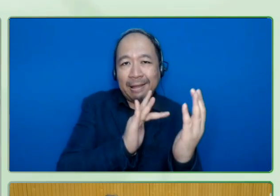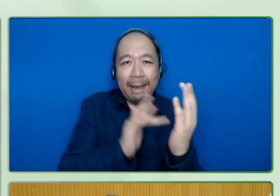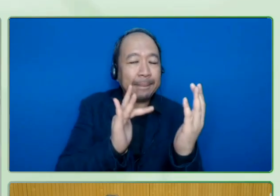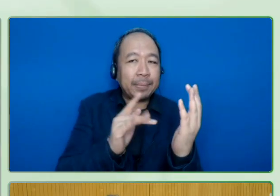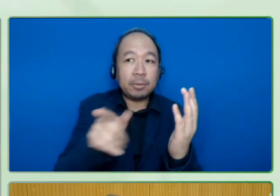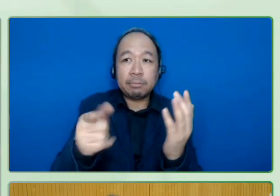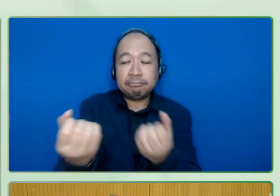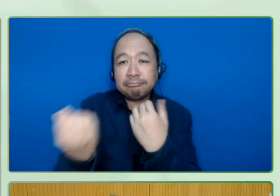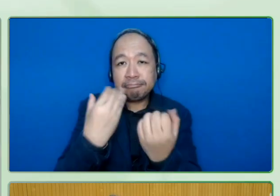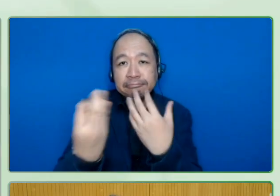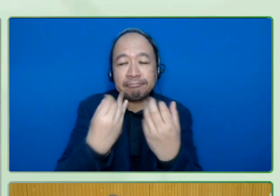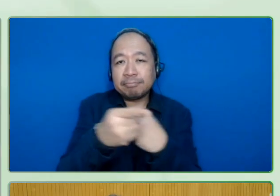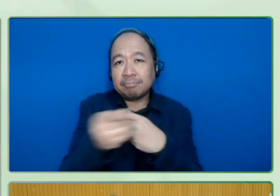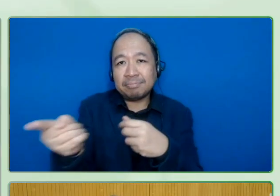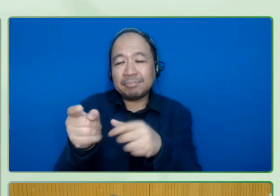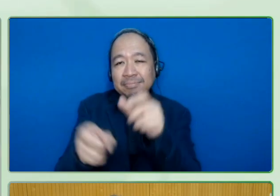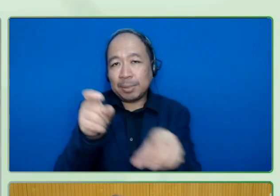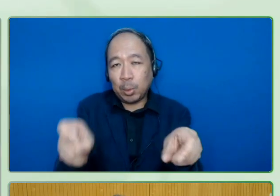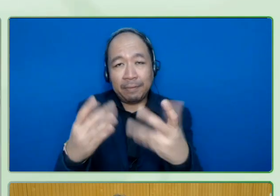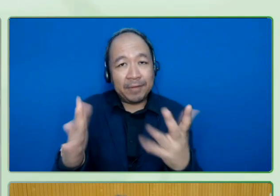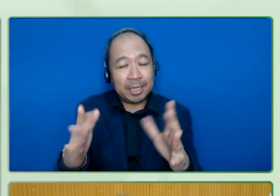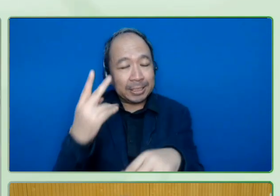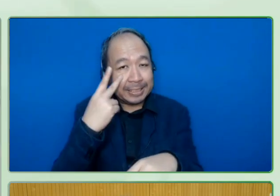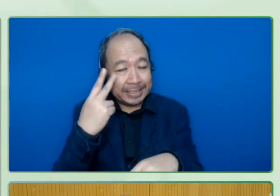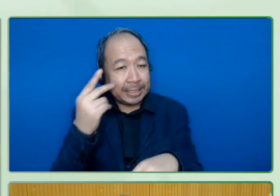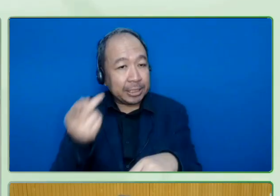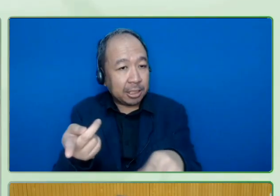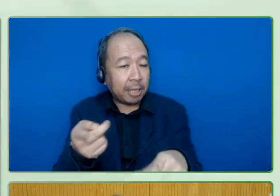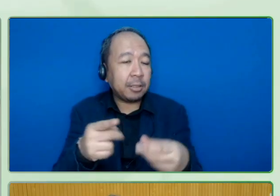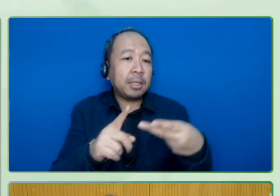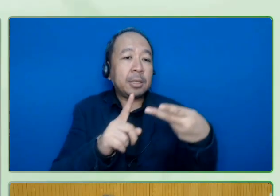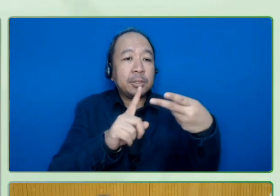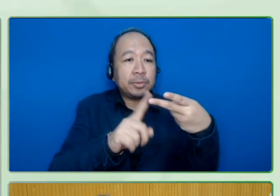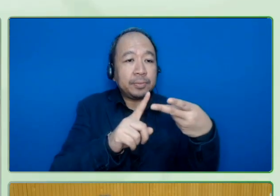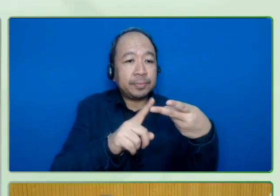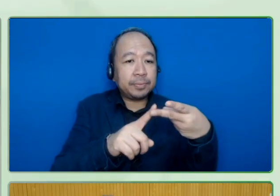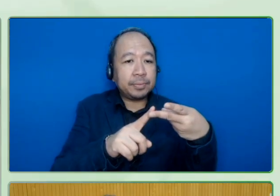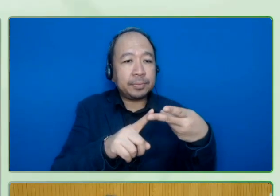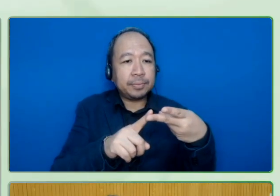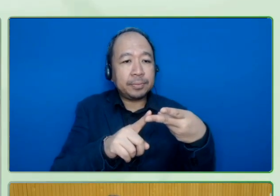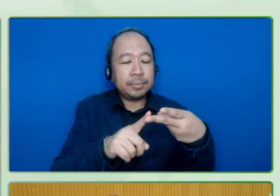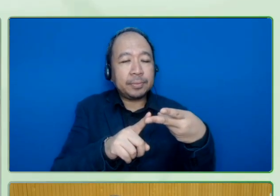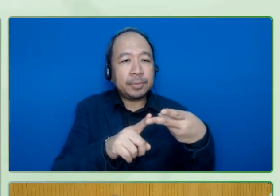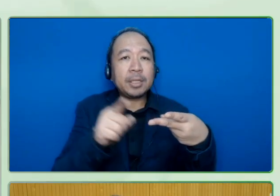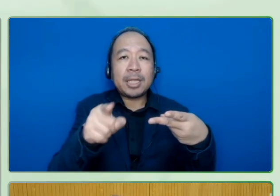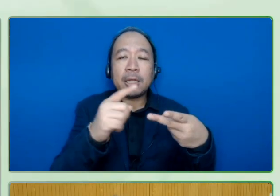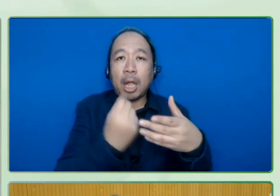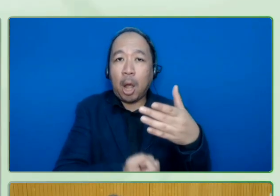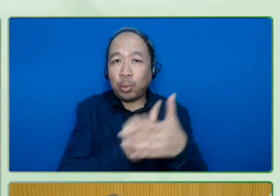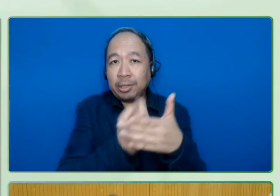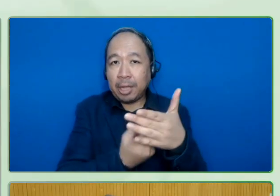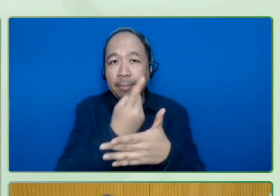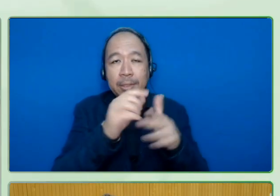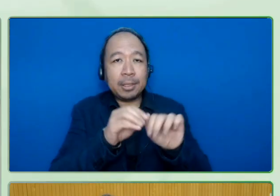have suggested. And then what we want to do is to get the dissemination of the outcomes from the current study and